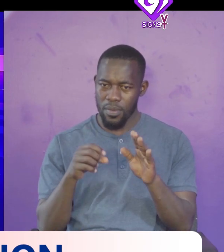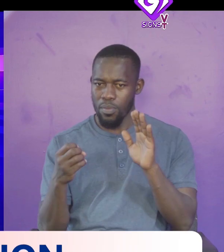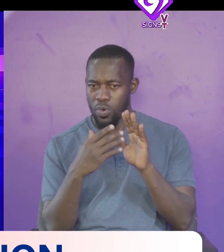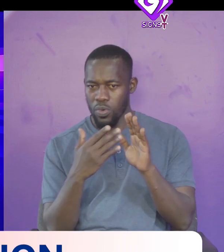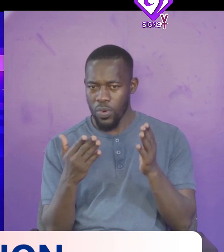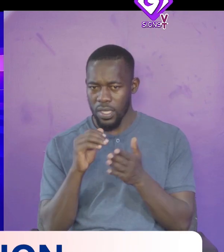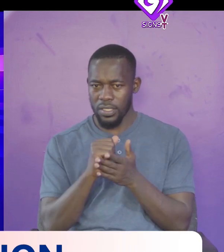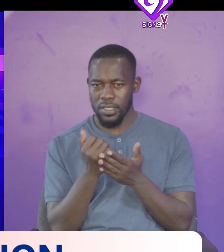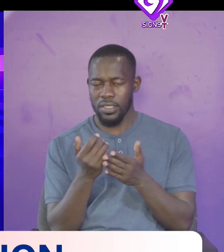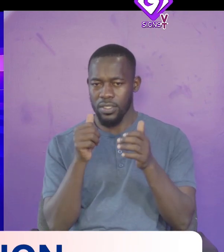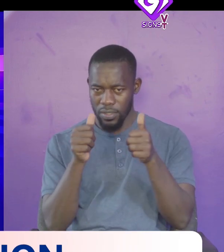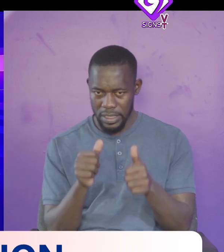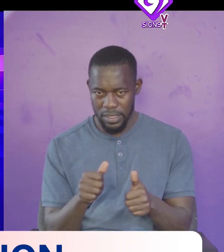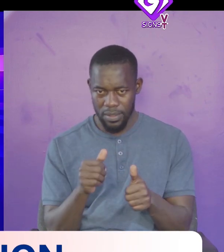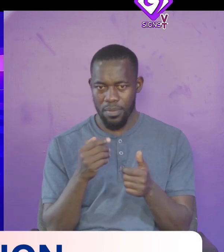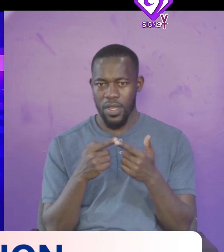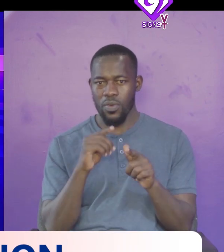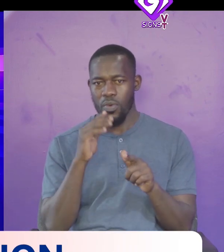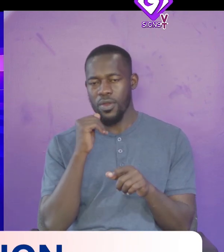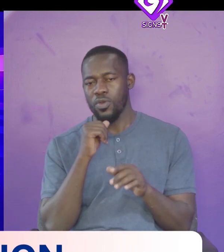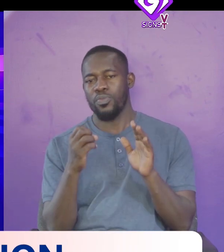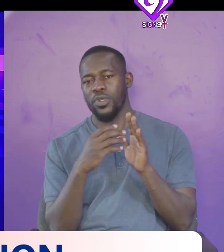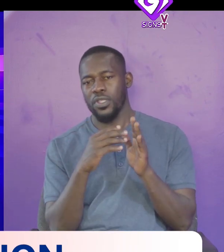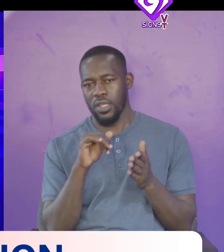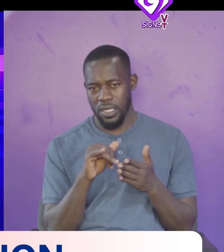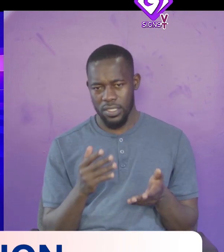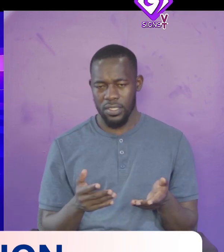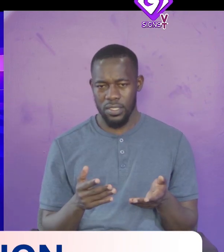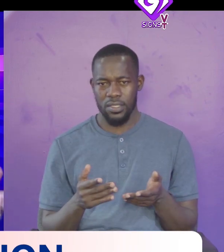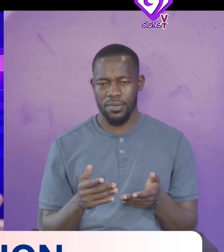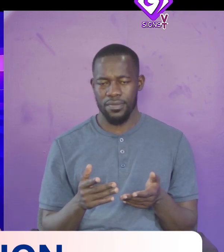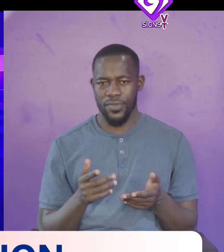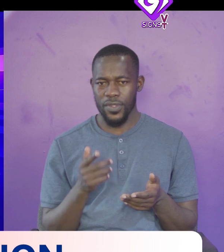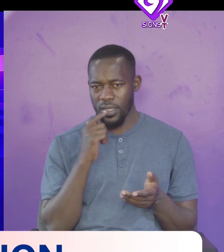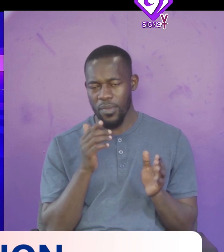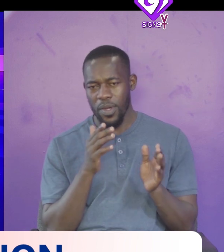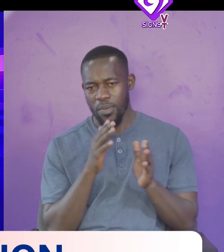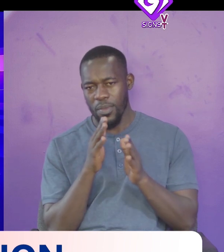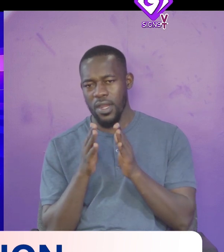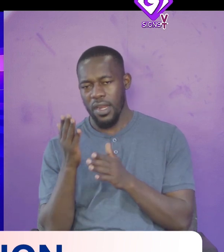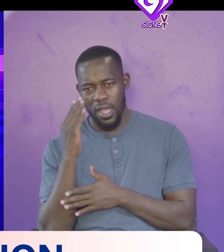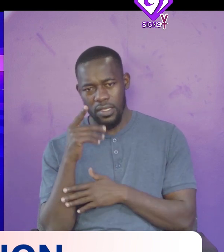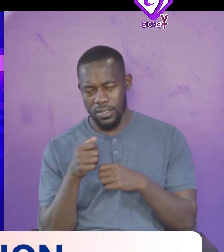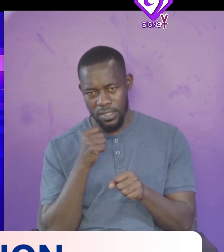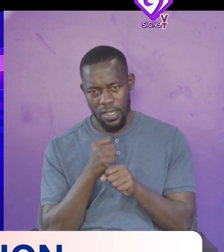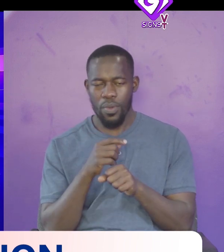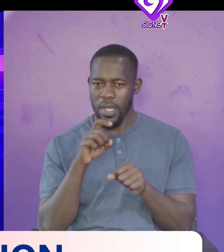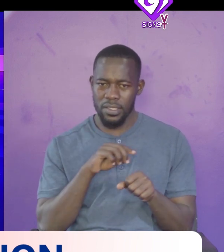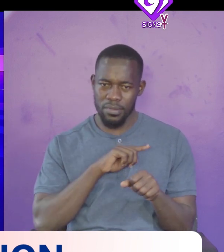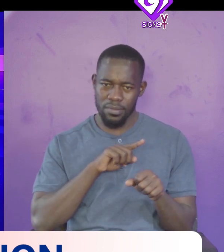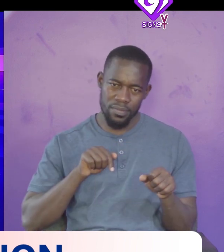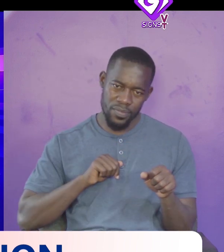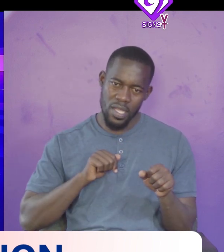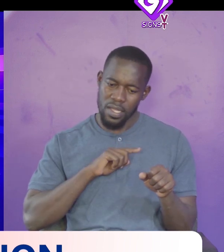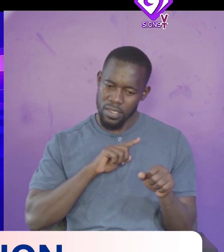why are they not putting those things in the gazette notice? Instead of telling us they were prepared last year, we need to be shown a gazette notice that this is the